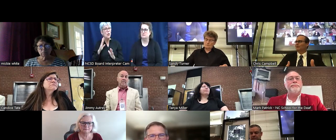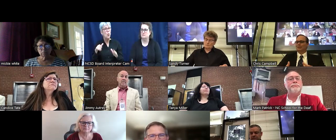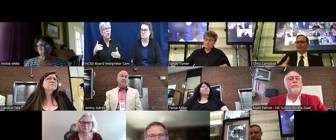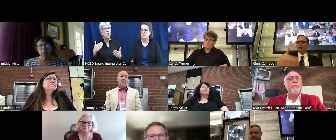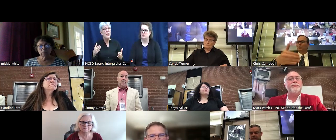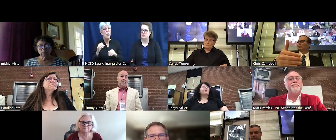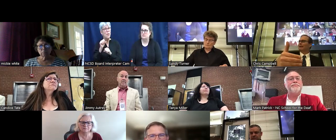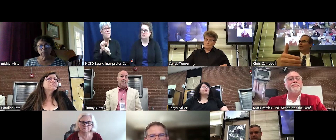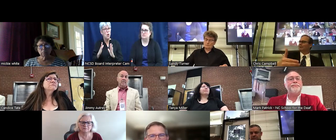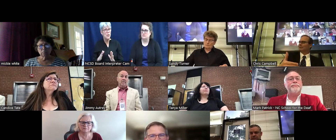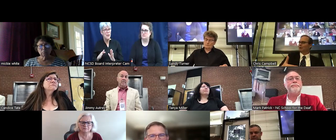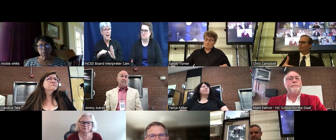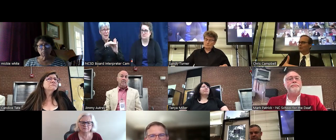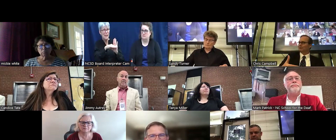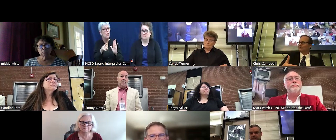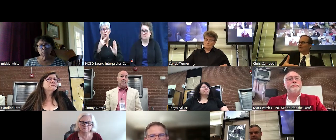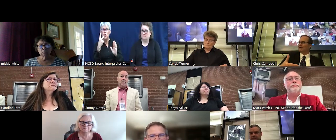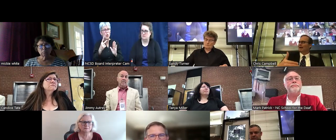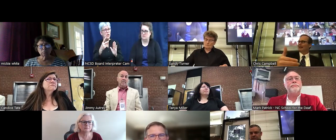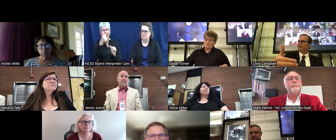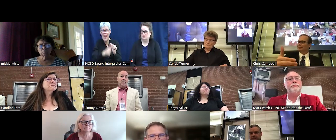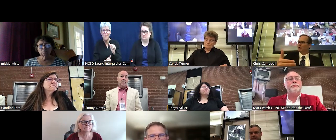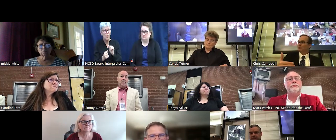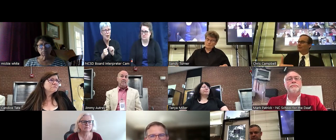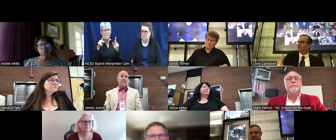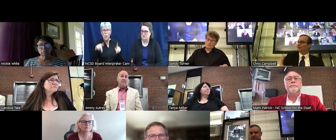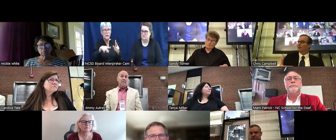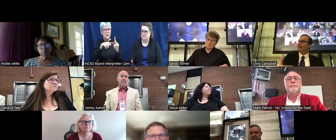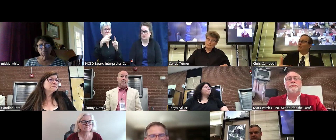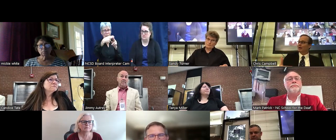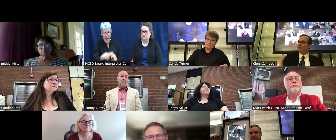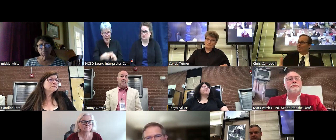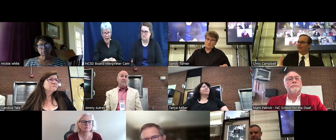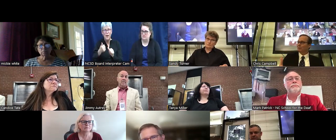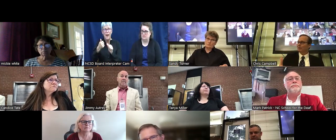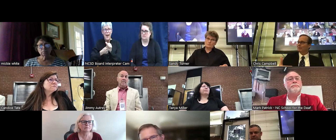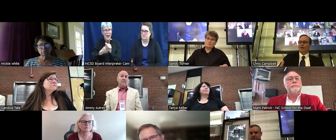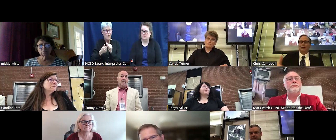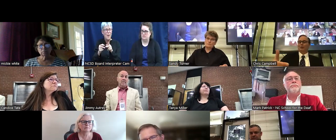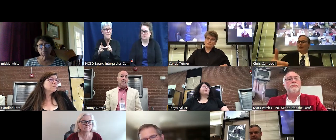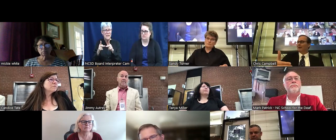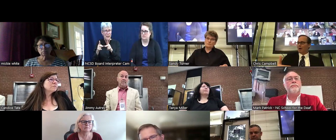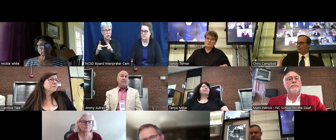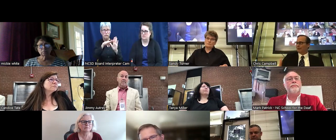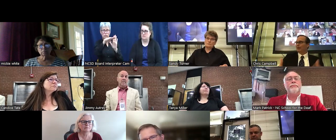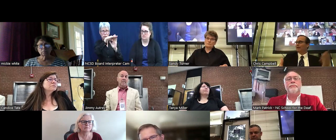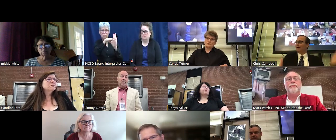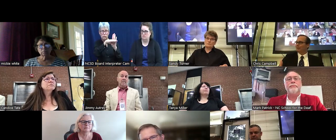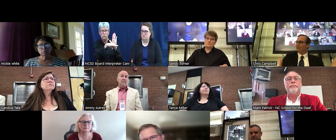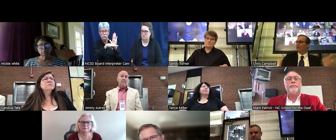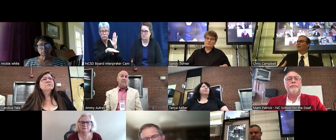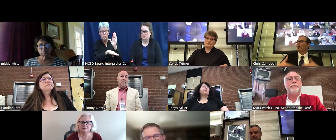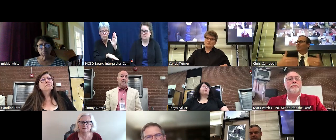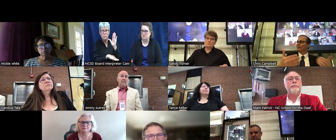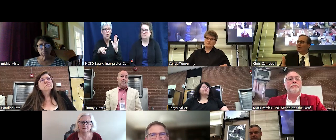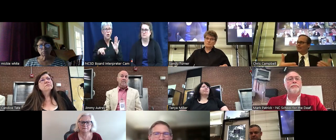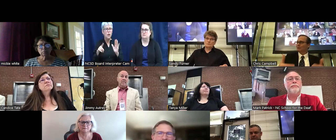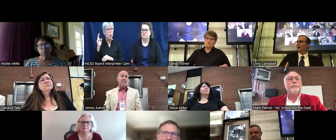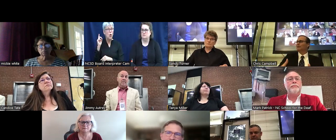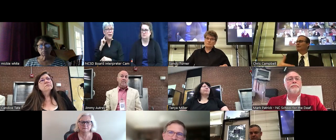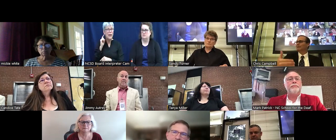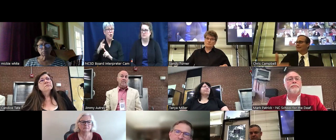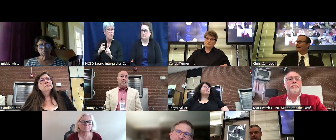closed session. You will see every single person and every single position they're being recommended for. You'll have that opportunity to hear from your director,